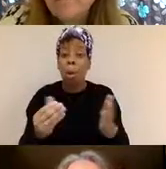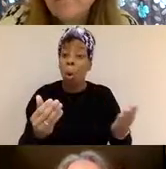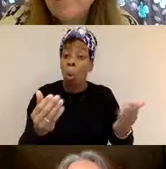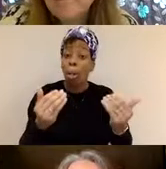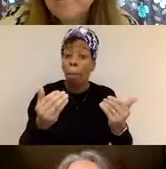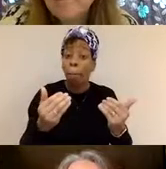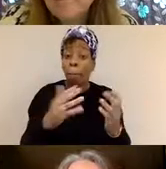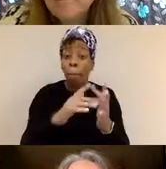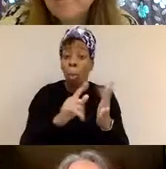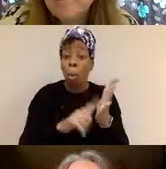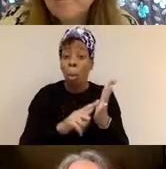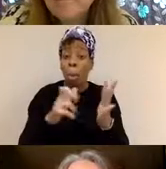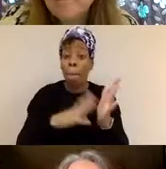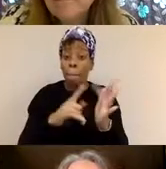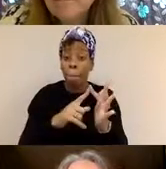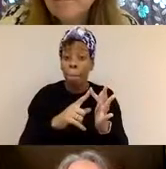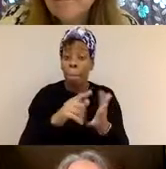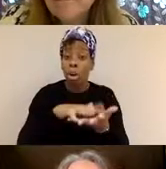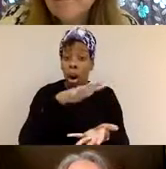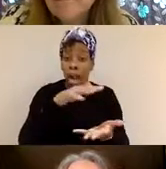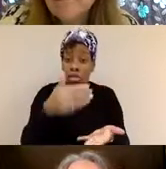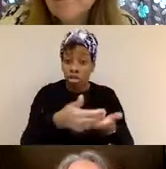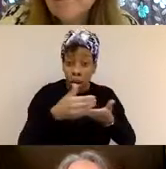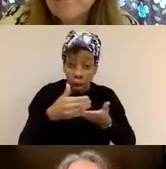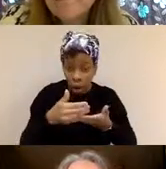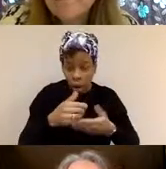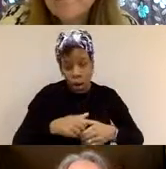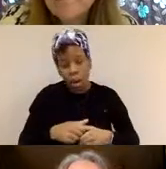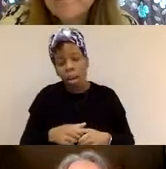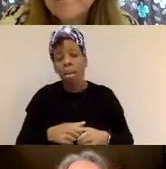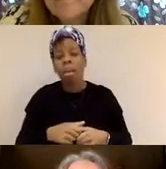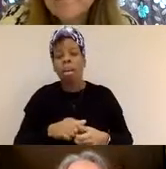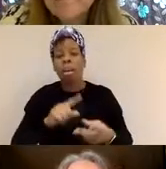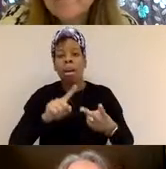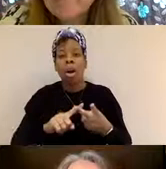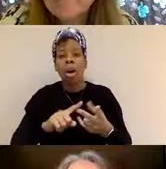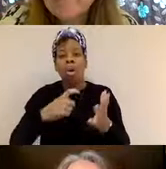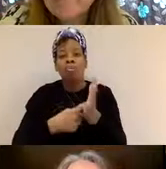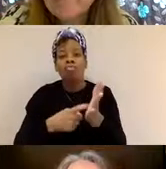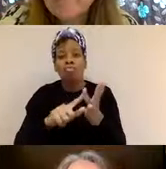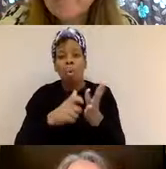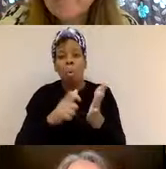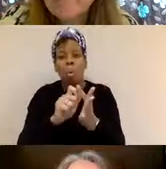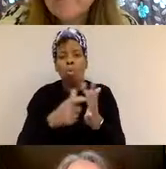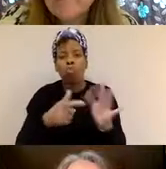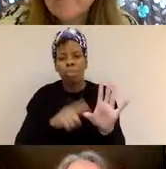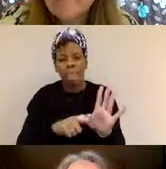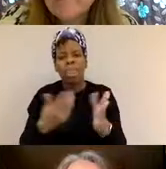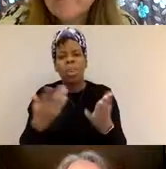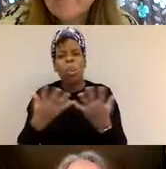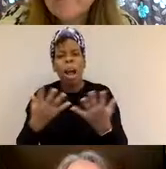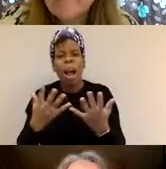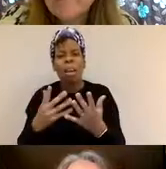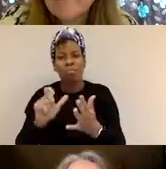Collection's Adamson Collection, same collection a lot of times, and the Wardry Collection in Chichester as well. So bringing our